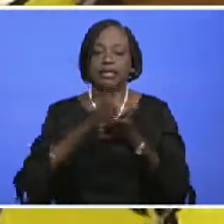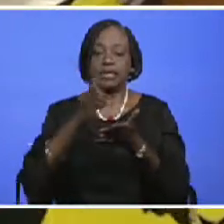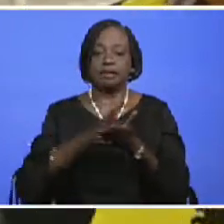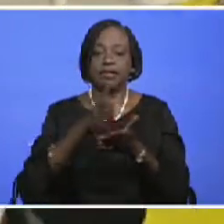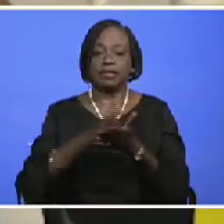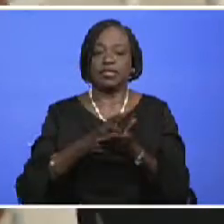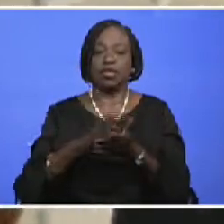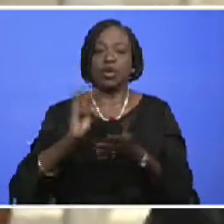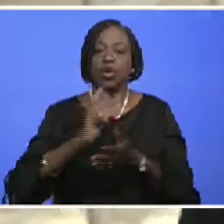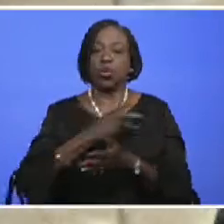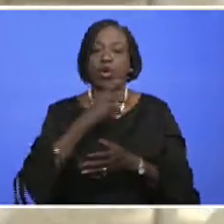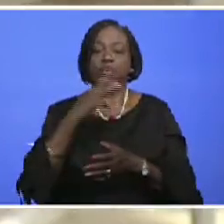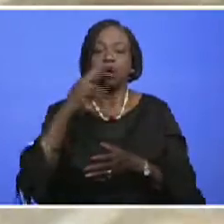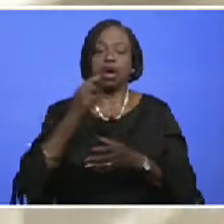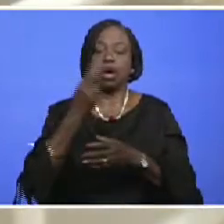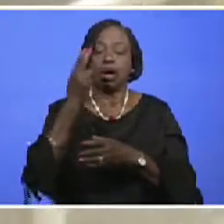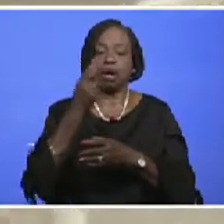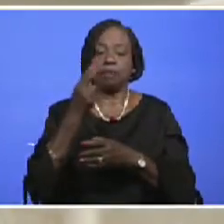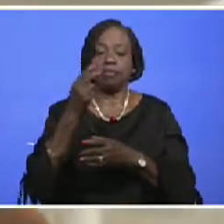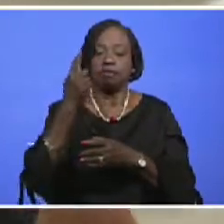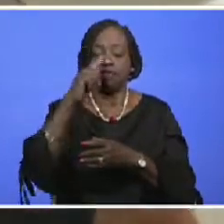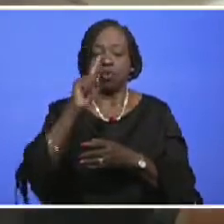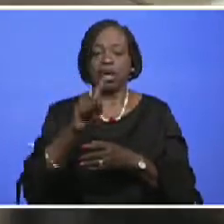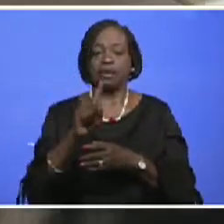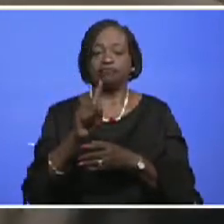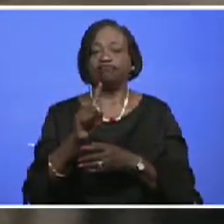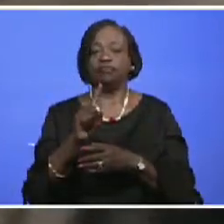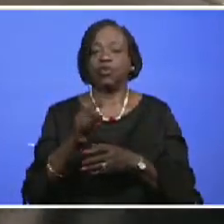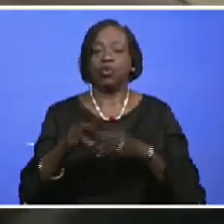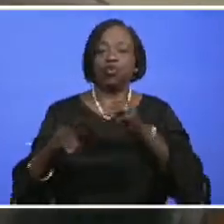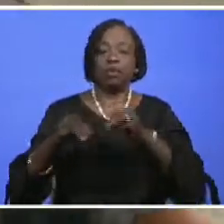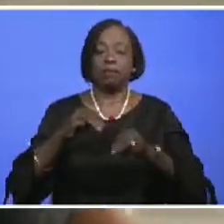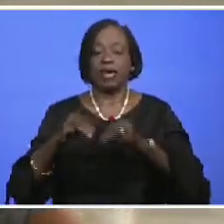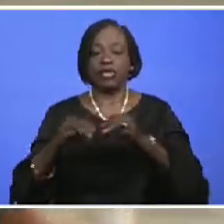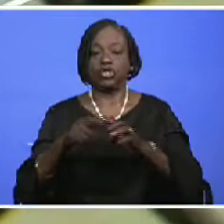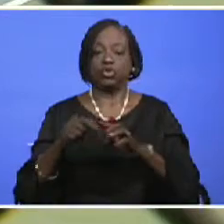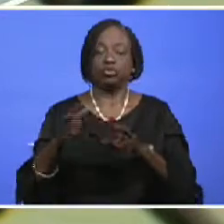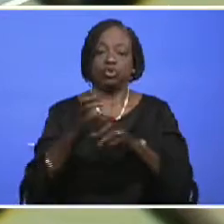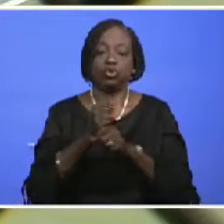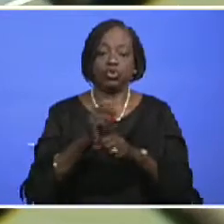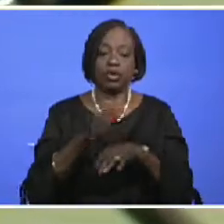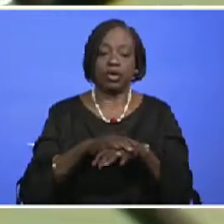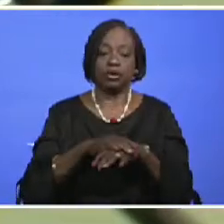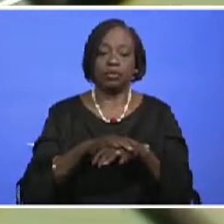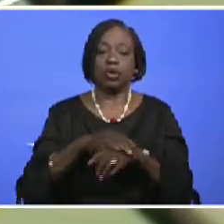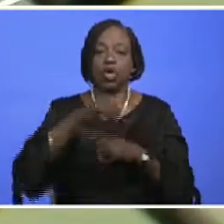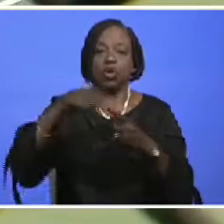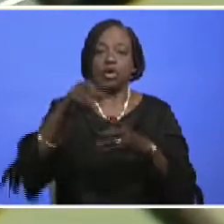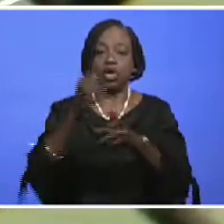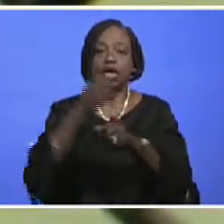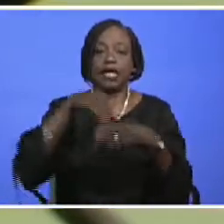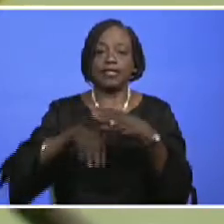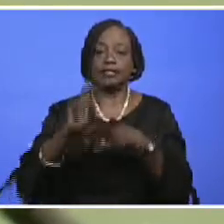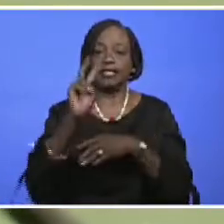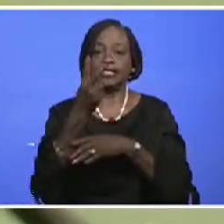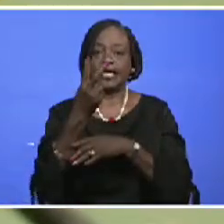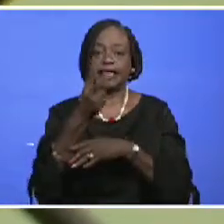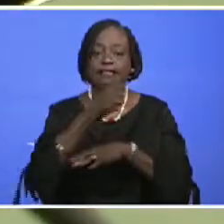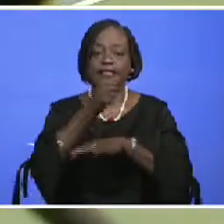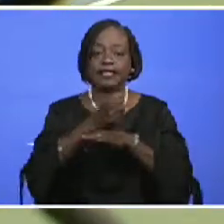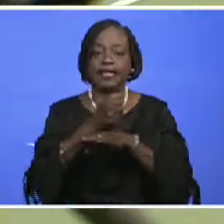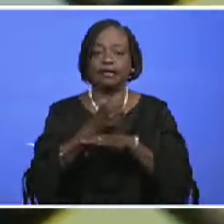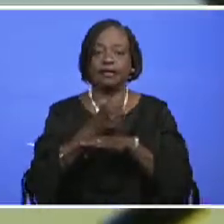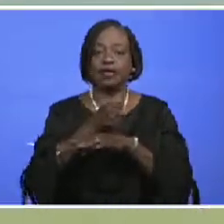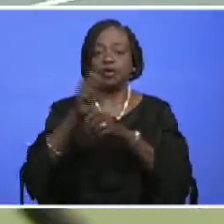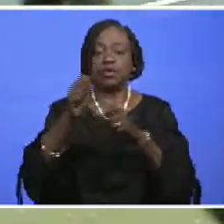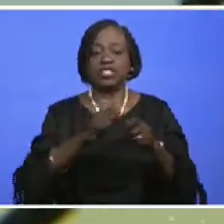and went 4-0. We managed to hold it and maintain and won set 6-4. Well, when we got into the second set, we decided to switch things up a